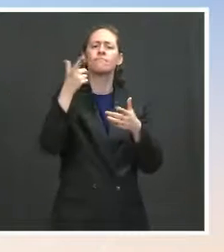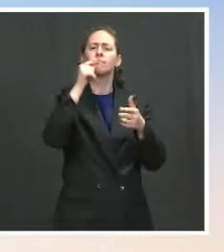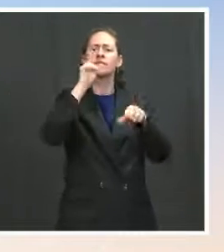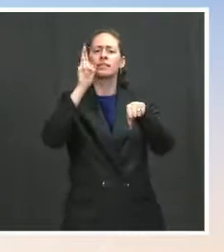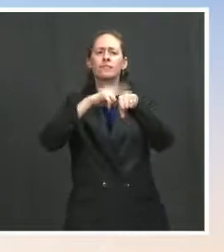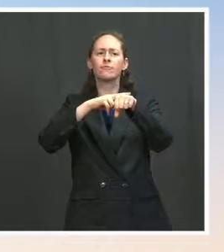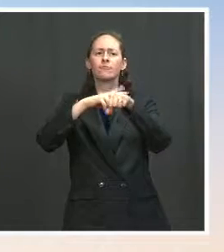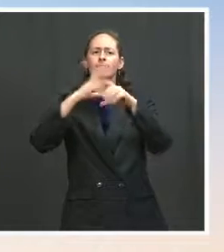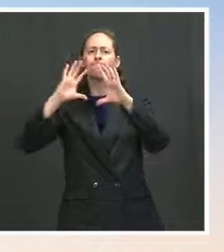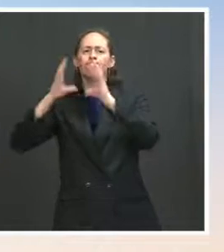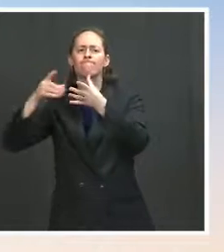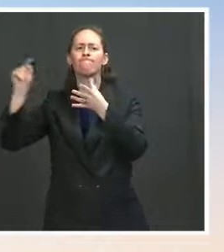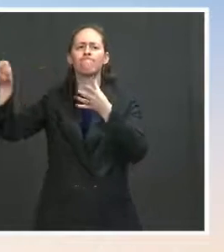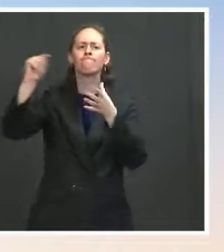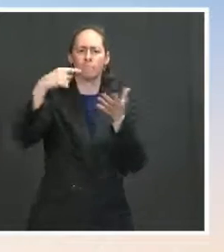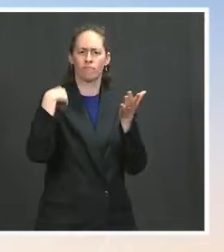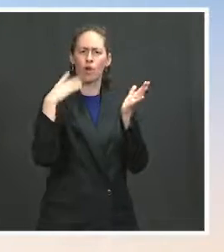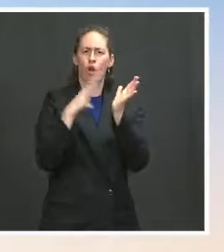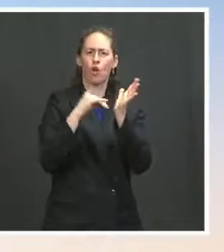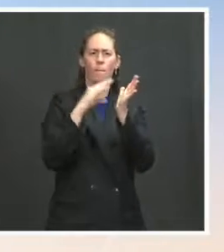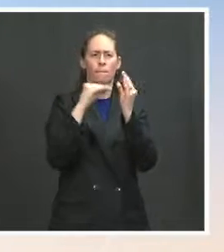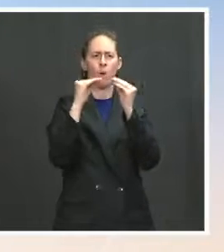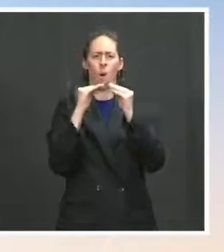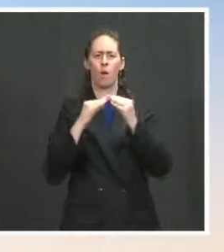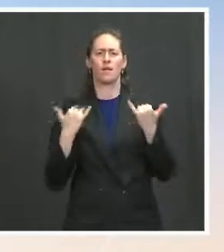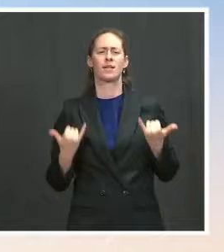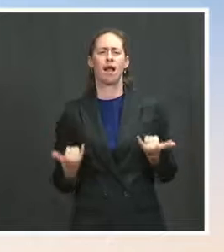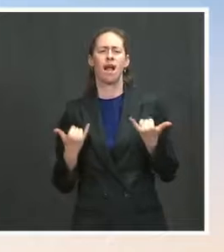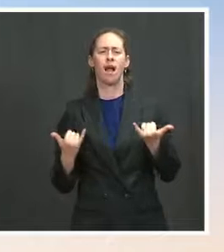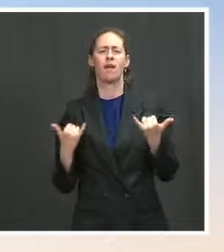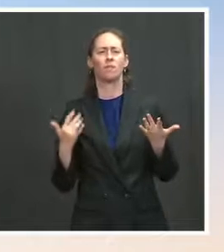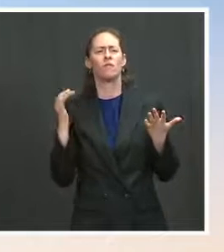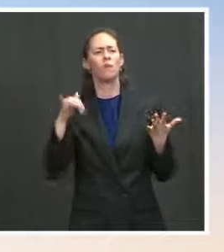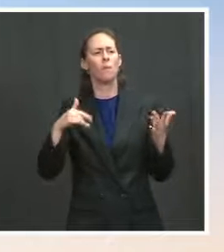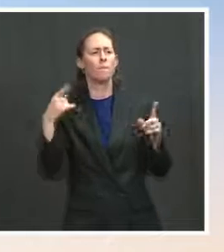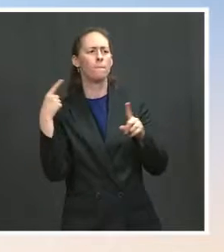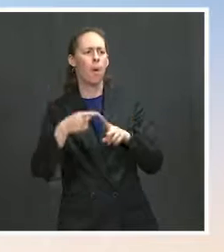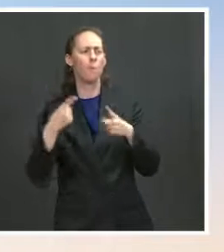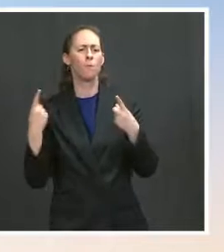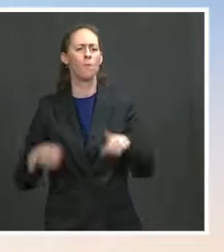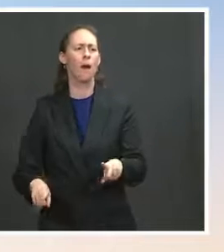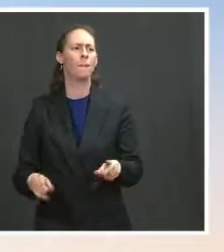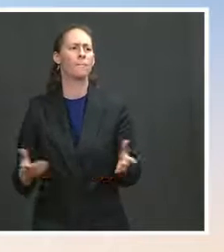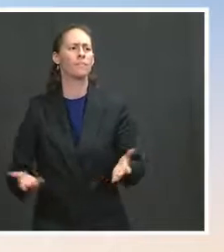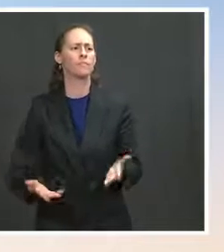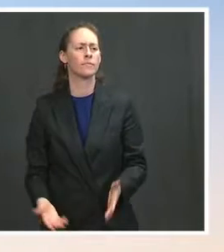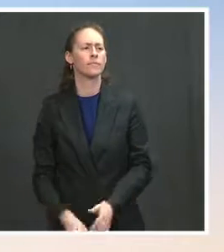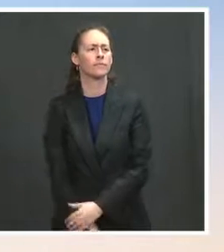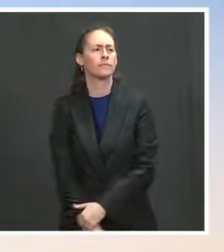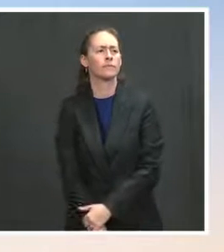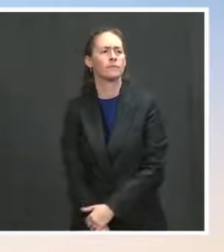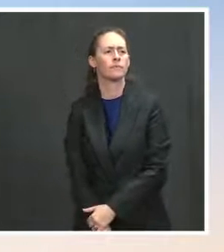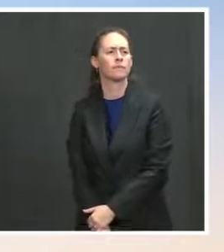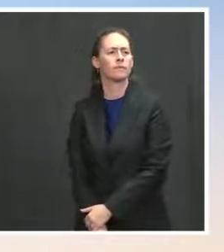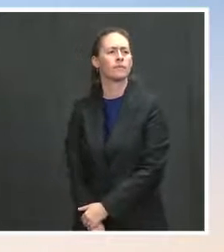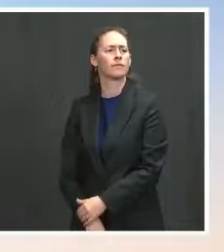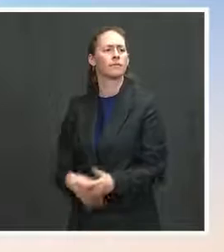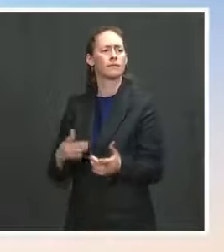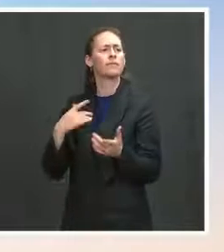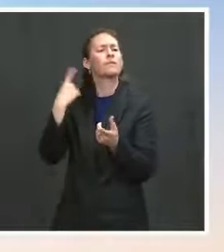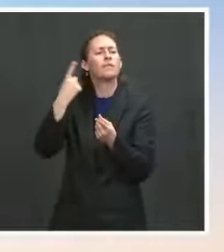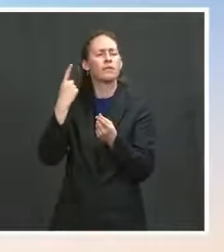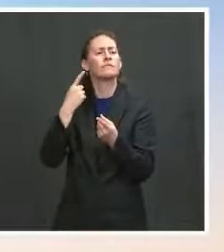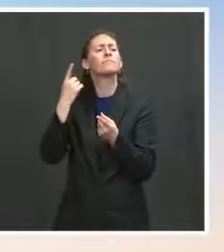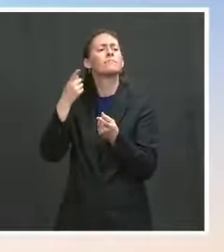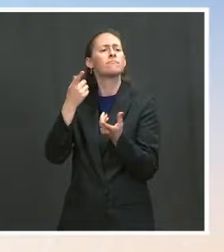origins, which certainly we all want to get to the bottom of. Go ahead. Yeah, back on infrastructure. So just to be clear, this $1 trillion in new spending and the focus on the minimum tax